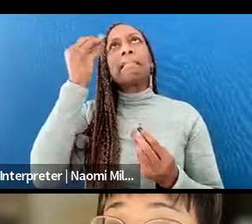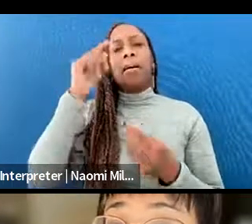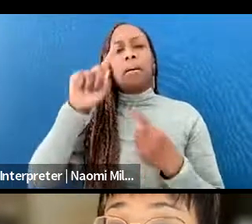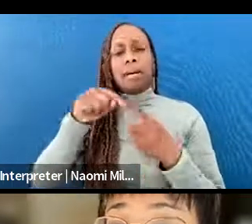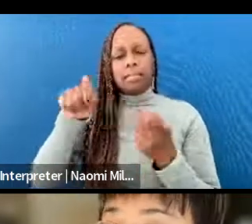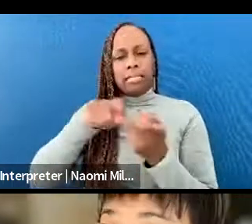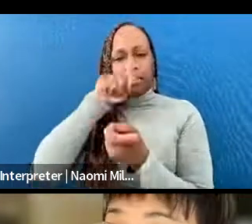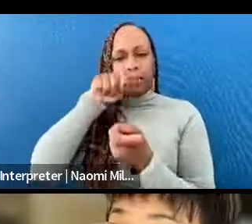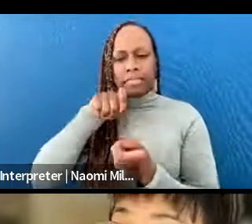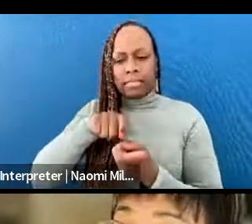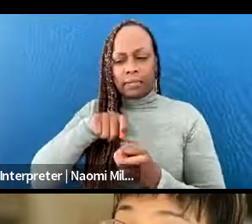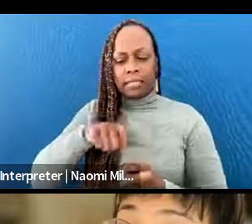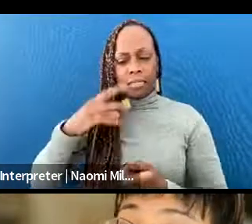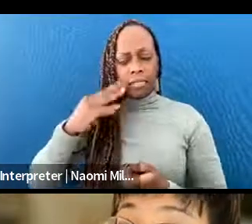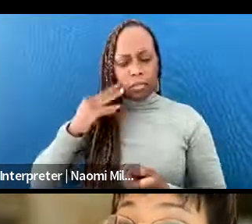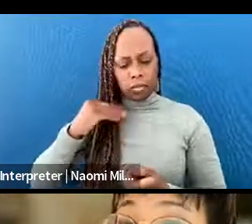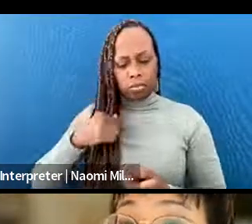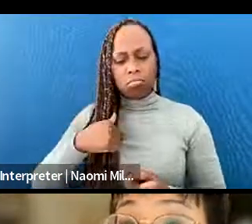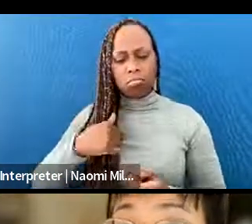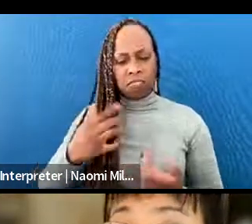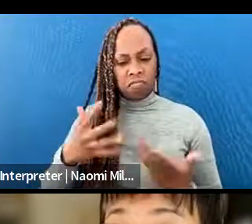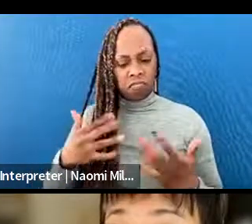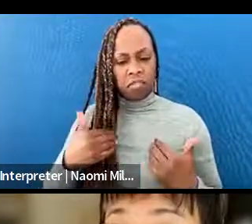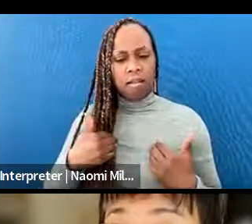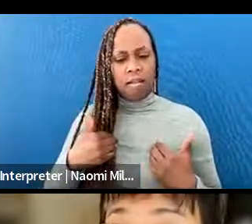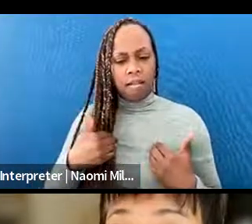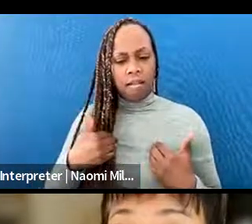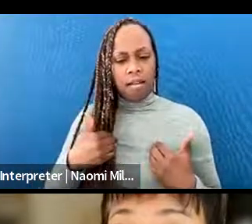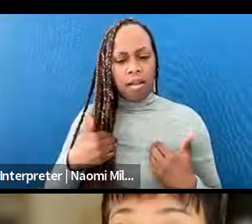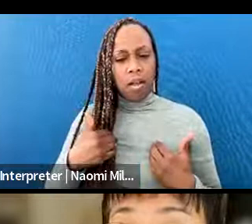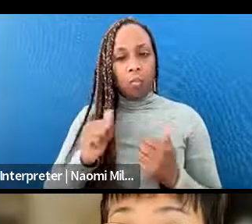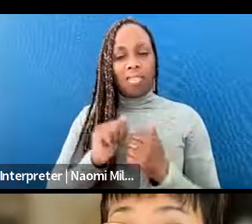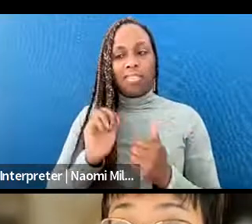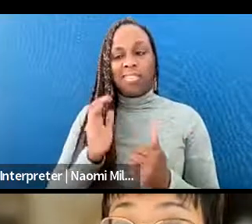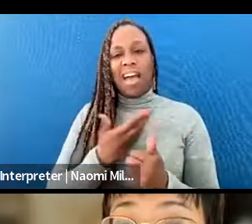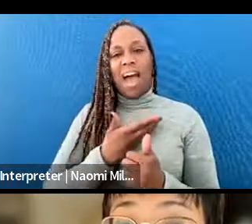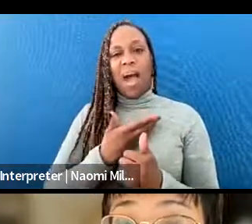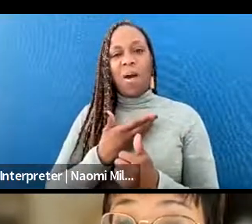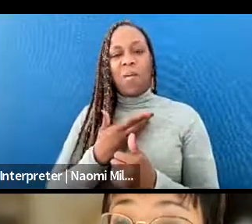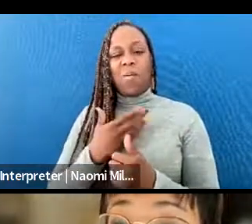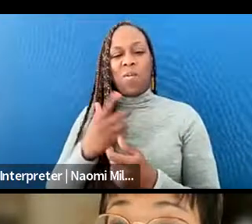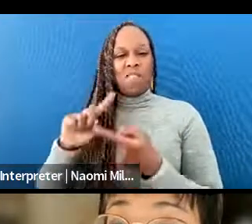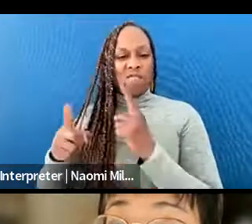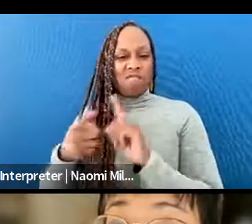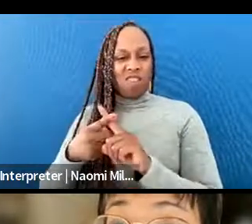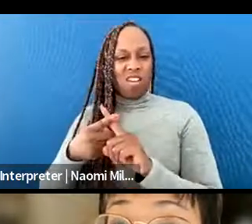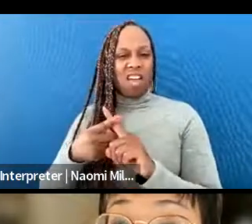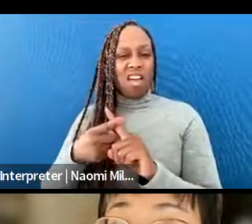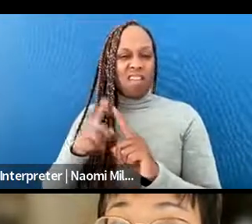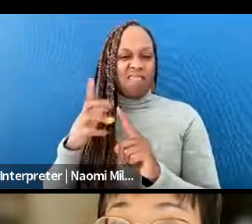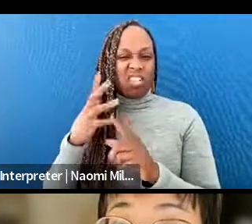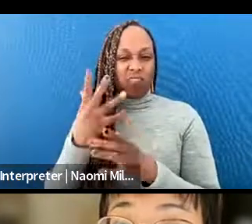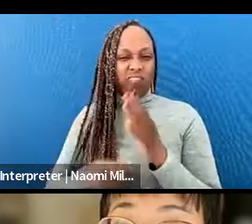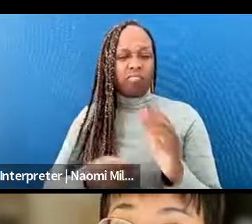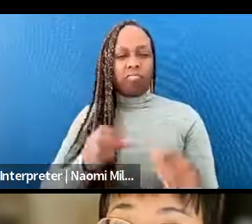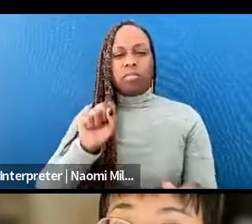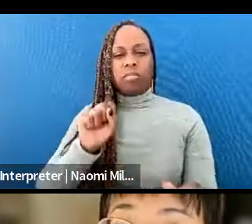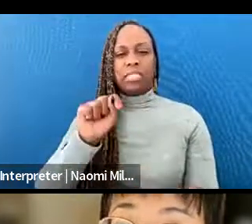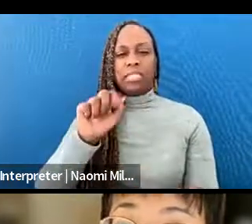set of experiences I had with our mutual friend, the late Stacey Park Milburn,